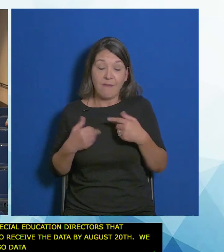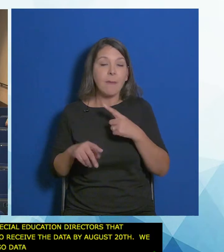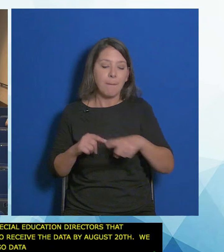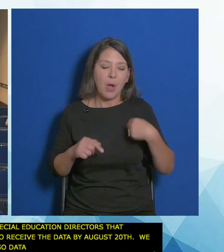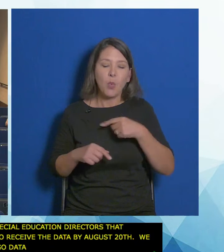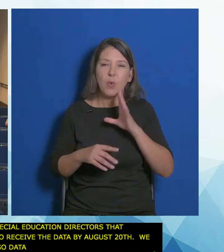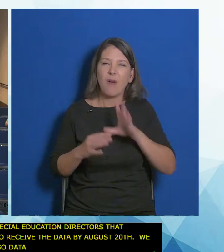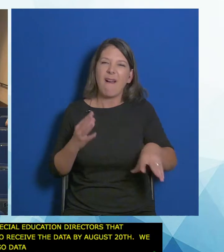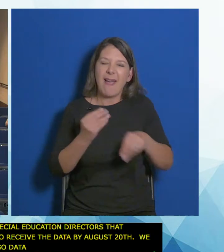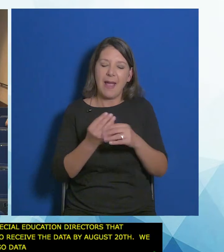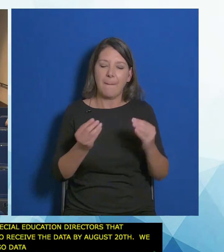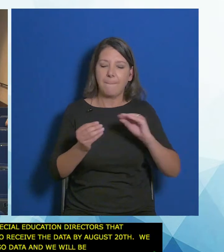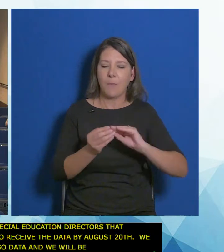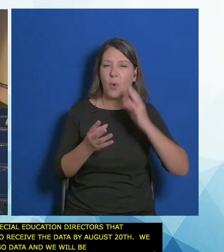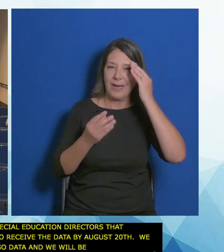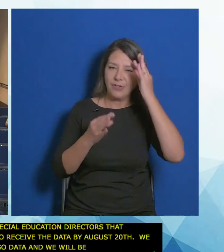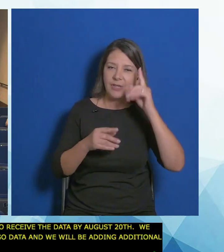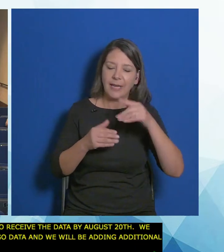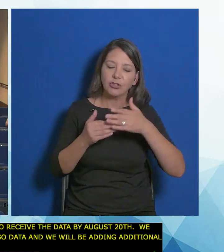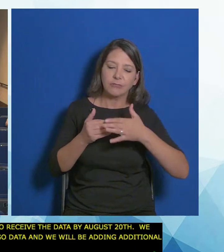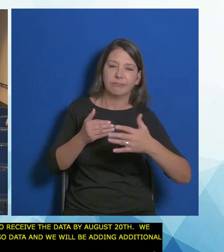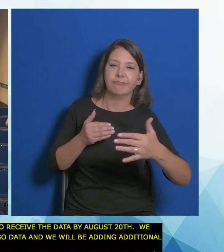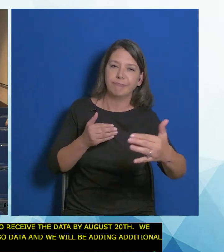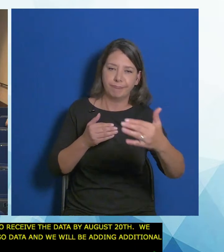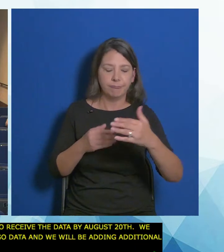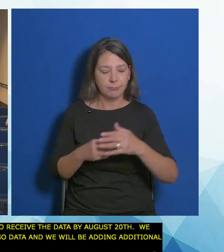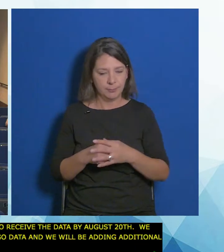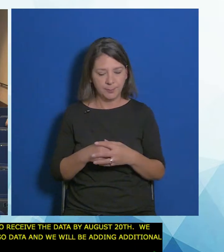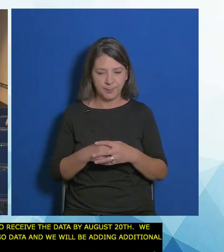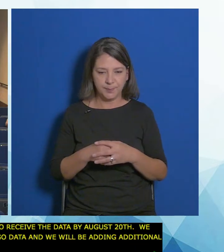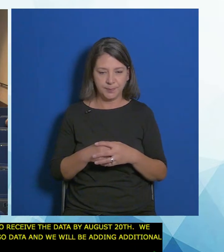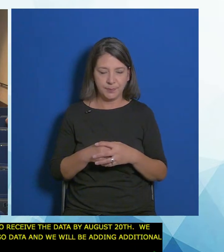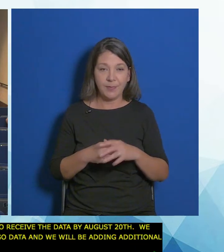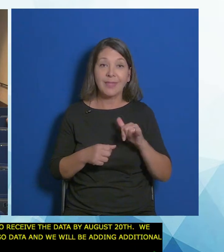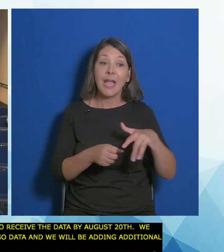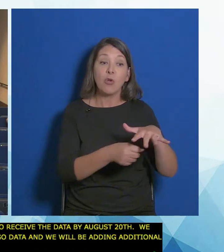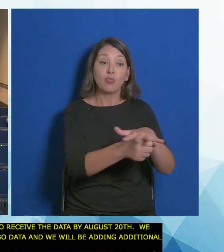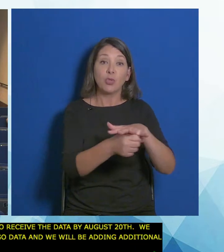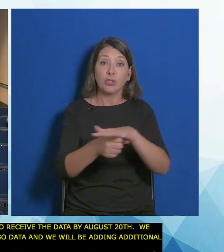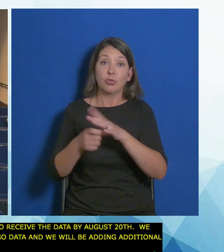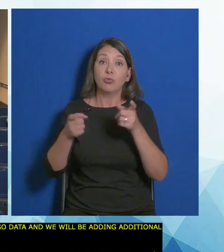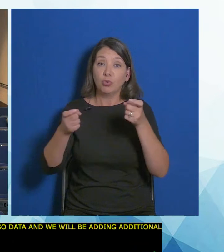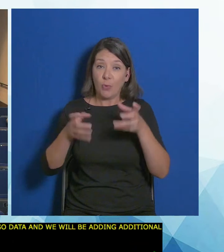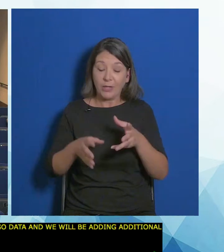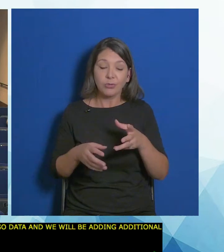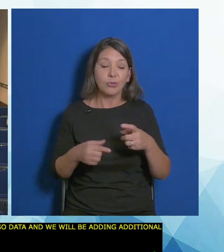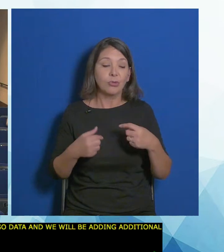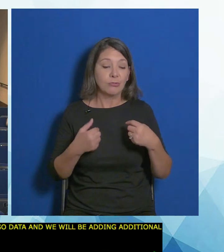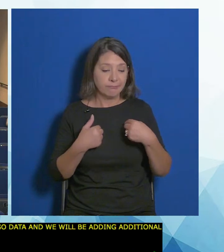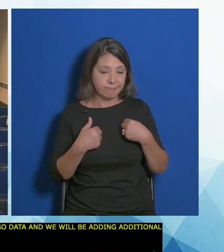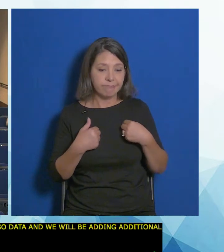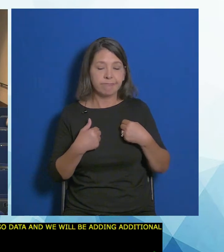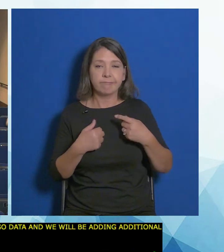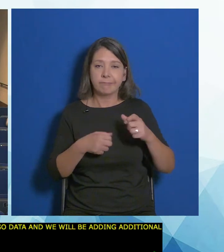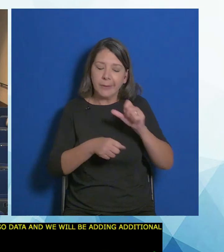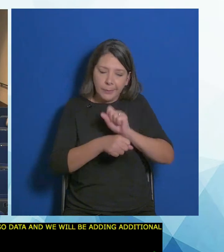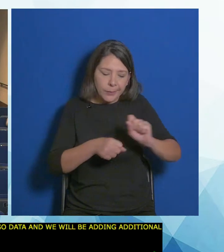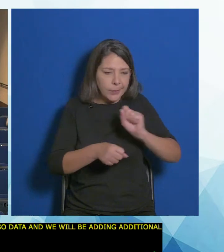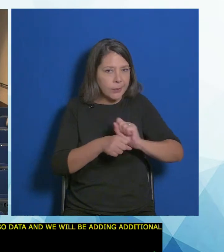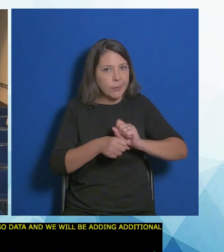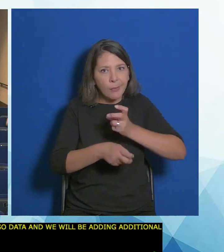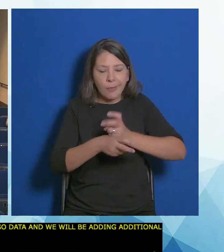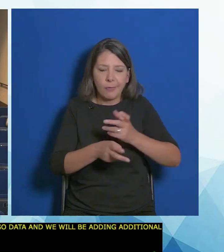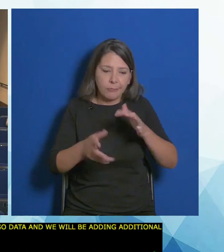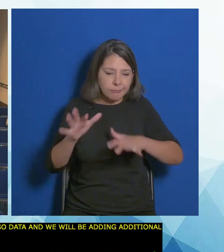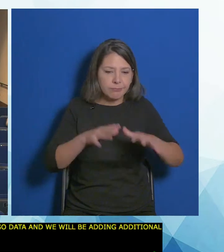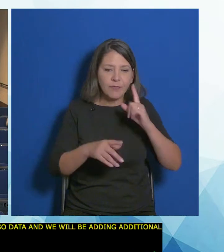additional data as the semester moves along. The regional directors and I worked together on a shared spreadsheet